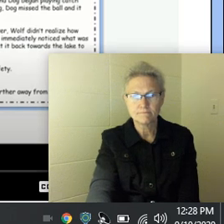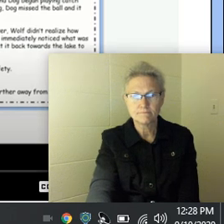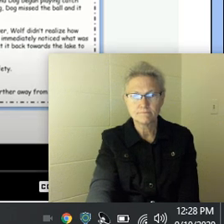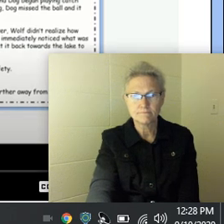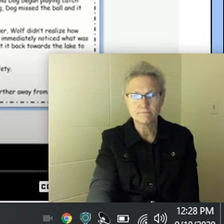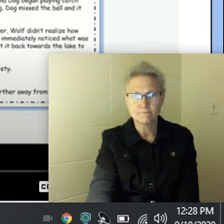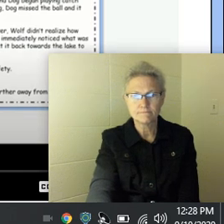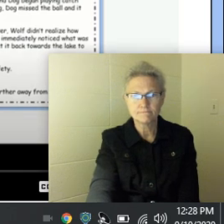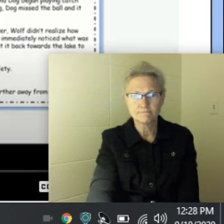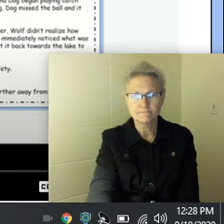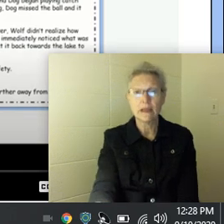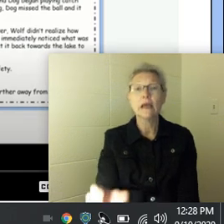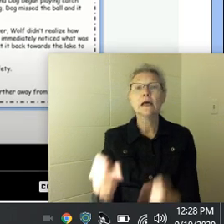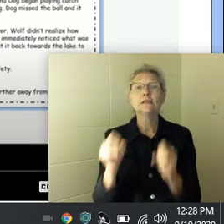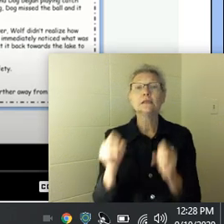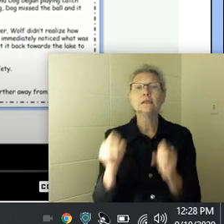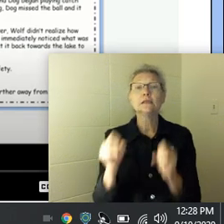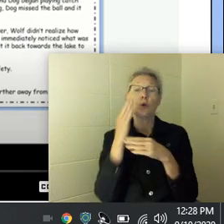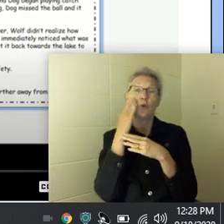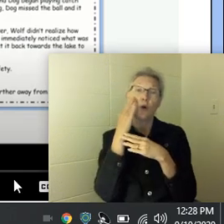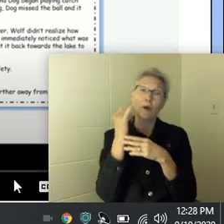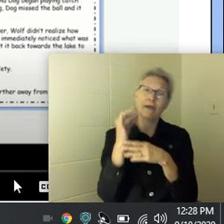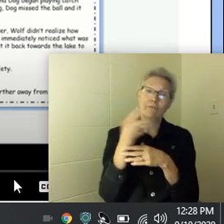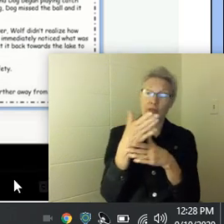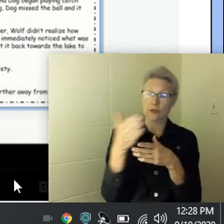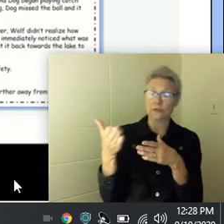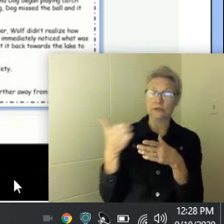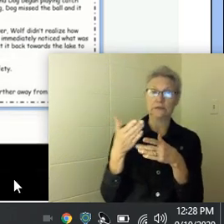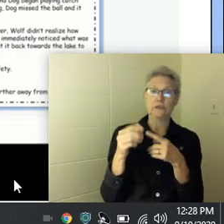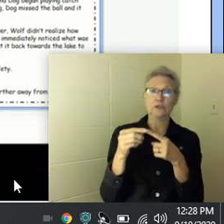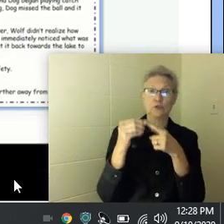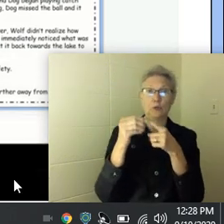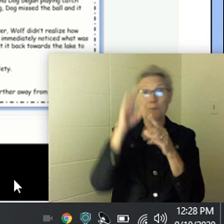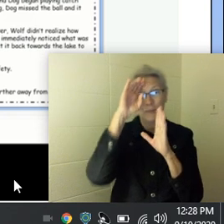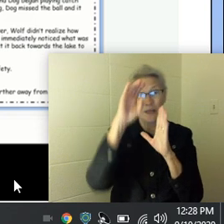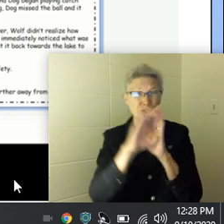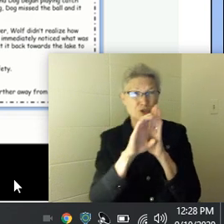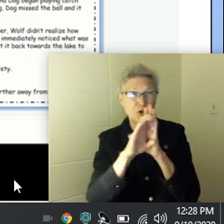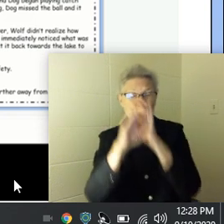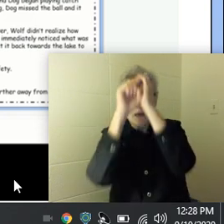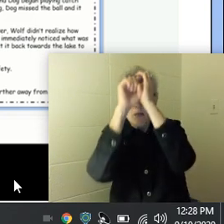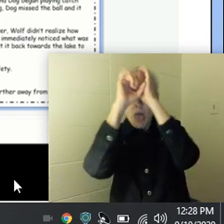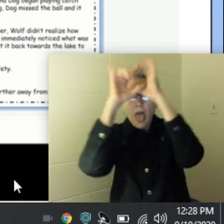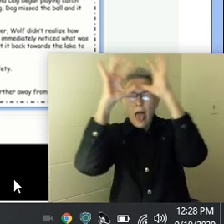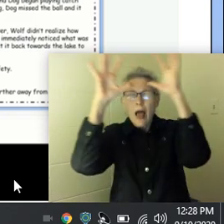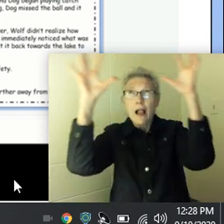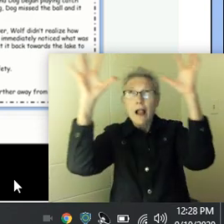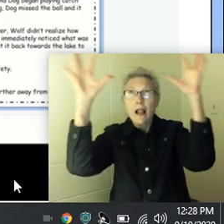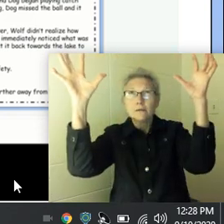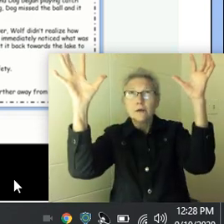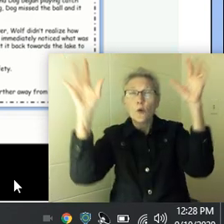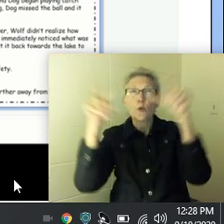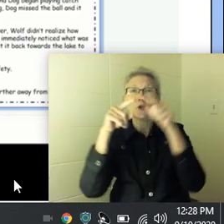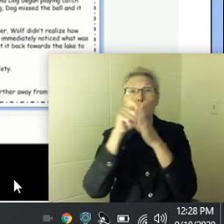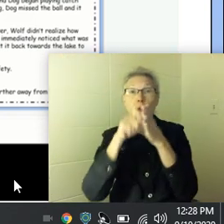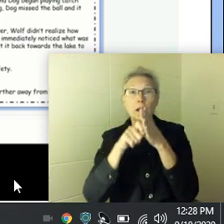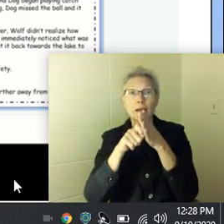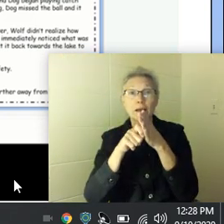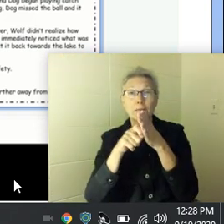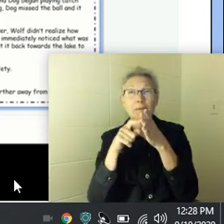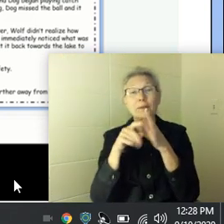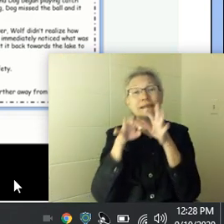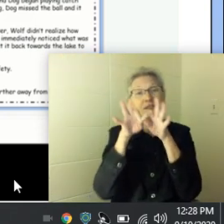in the story. So, if there's a certain picture in your head when you're writing down your story, you want